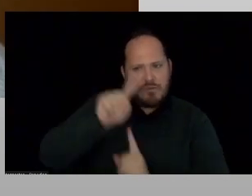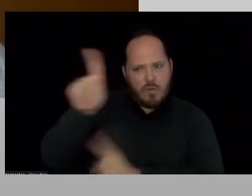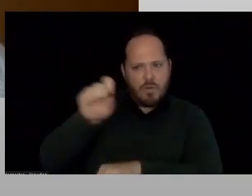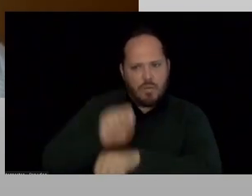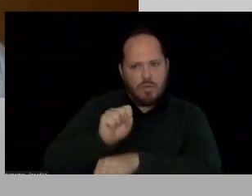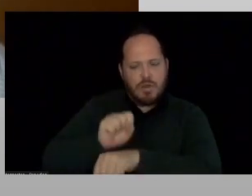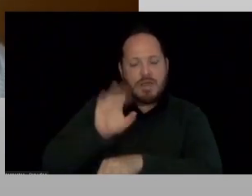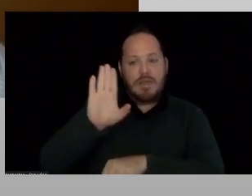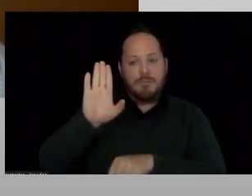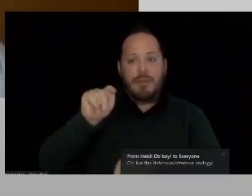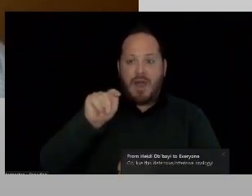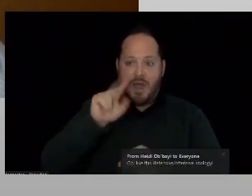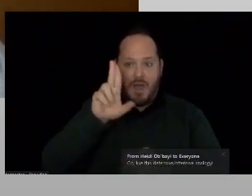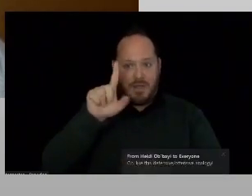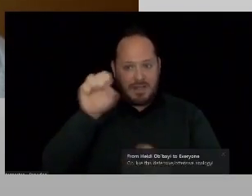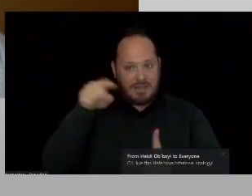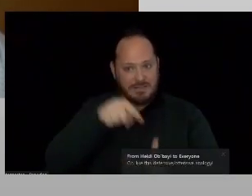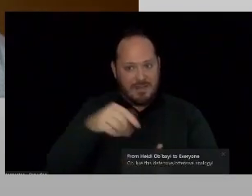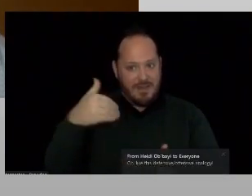call your healthcare provider.